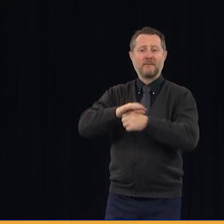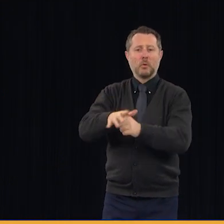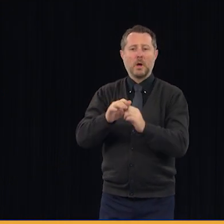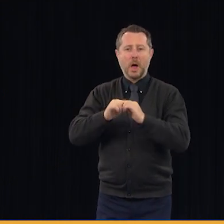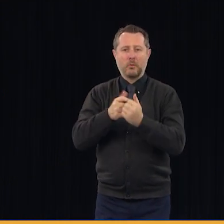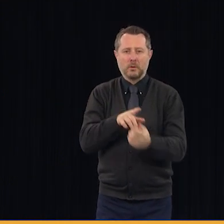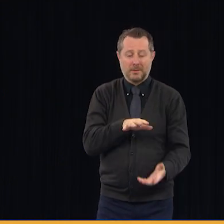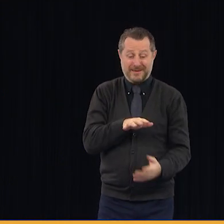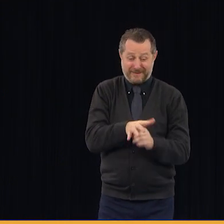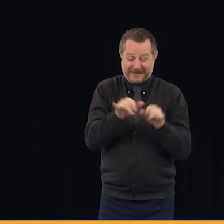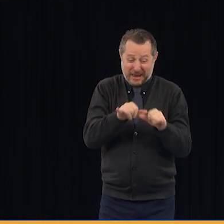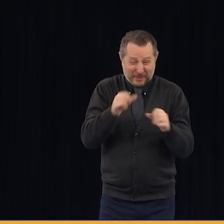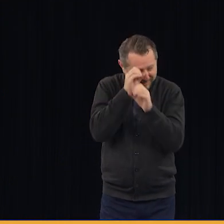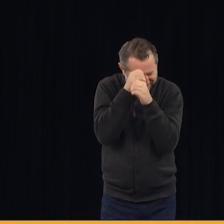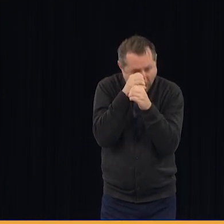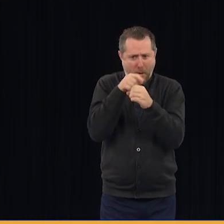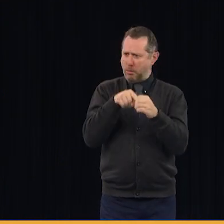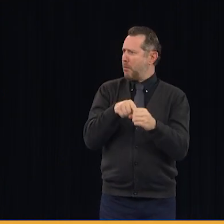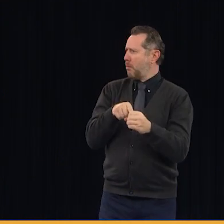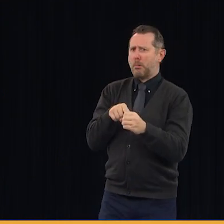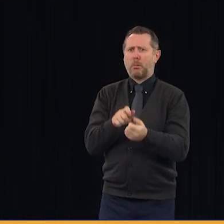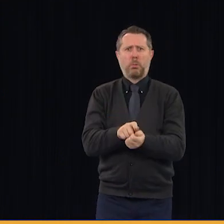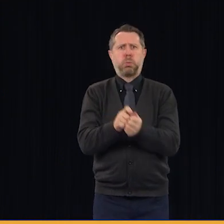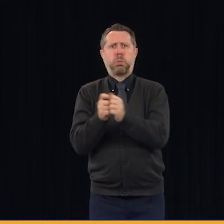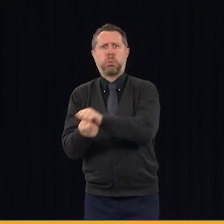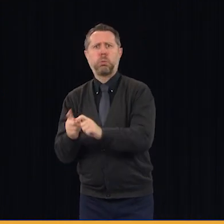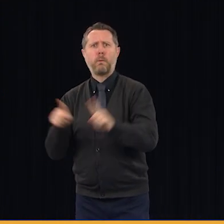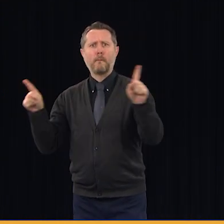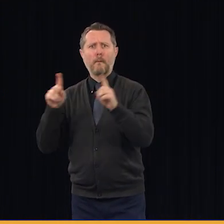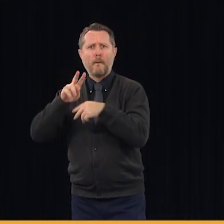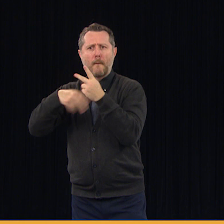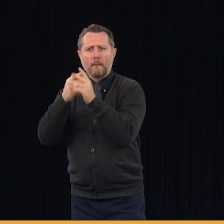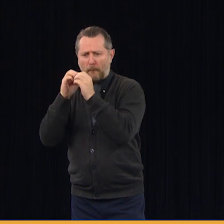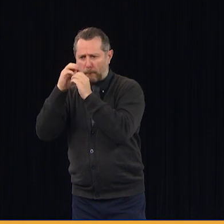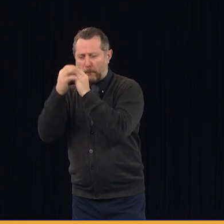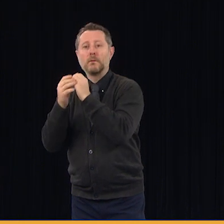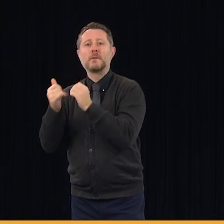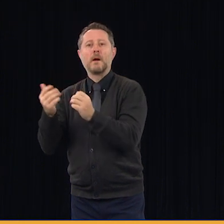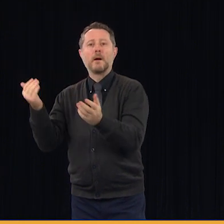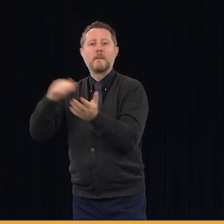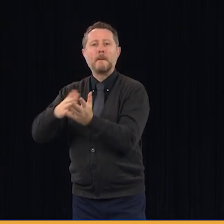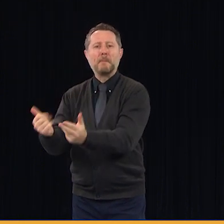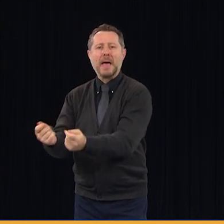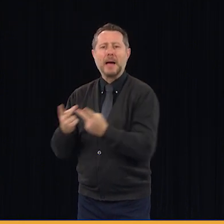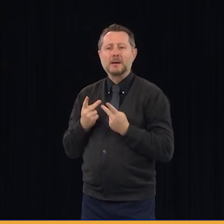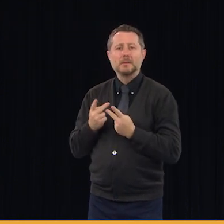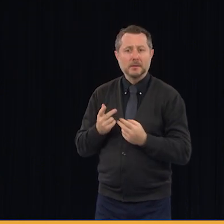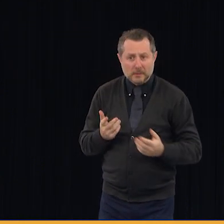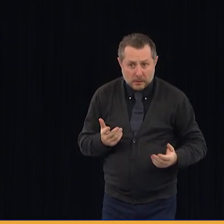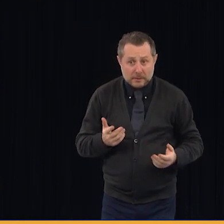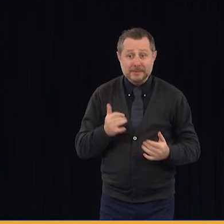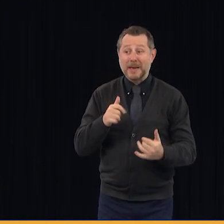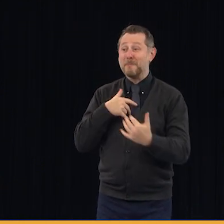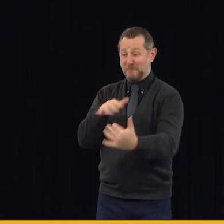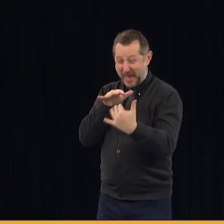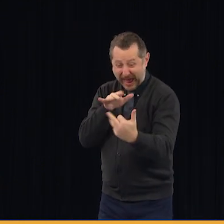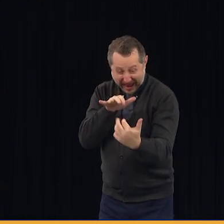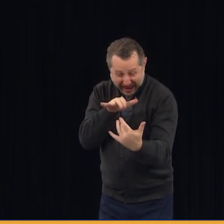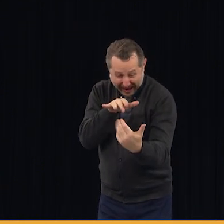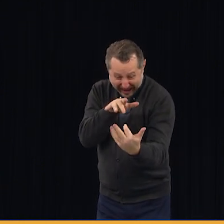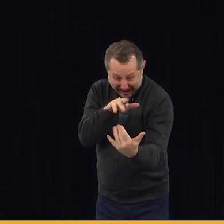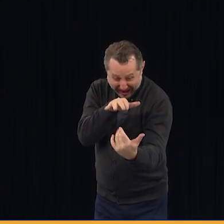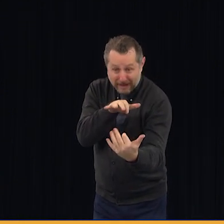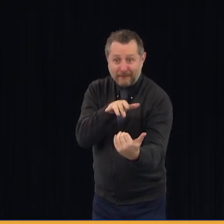back. So this is not, we're in a battle, right? But this is about a war, and we're only on one battle